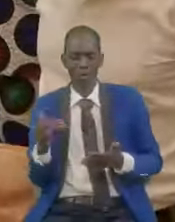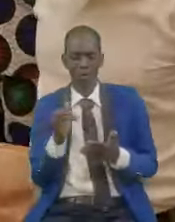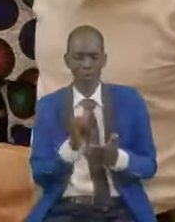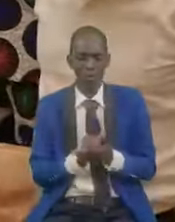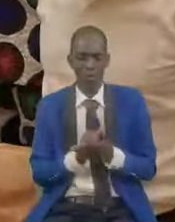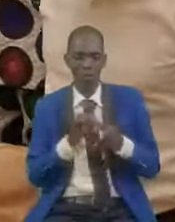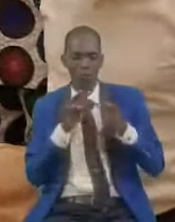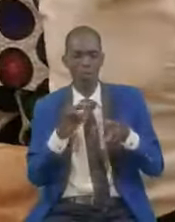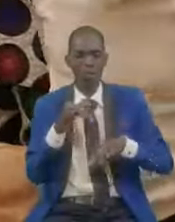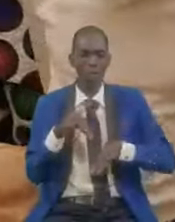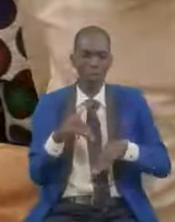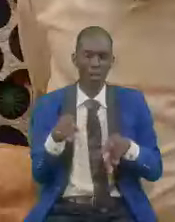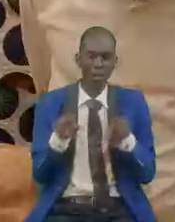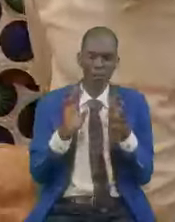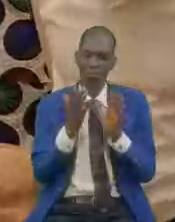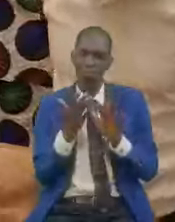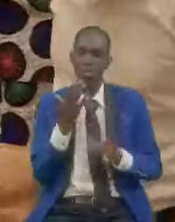will be cleansed off.